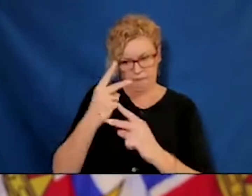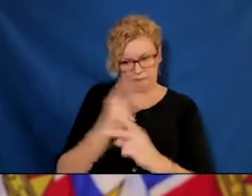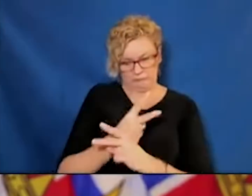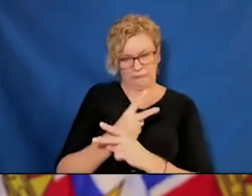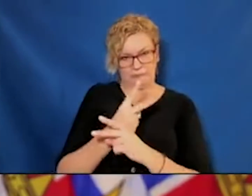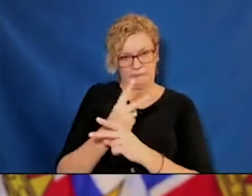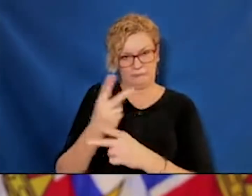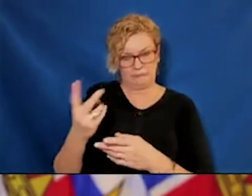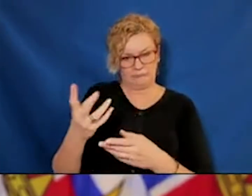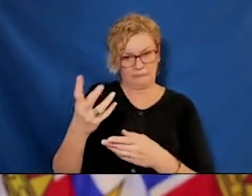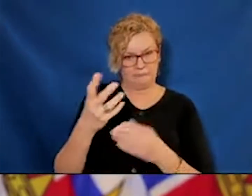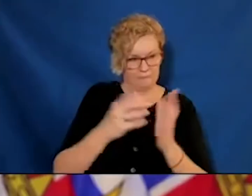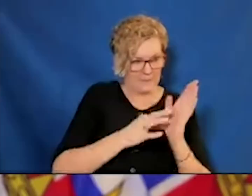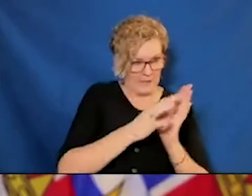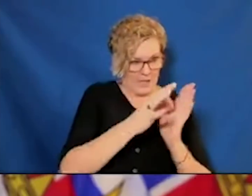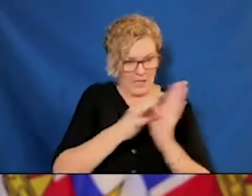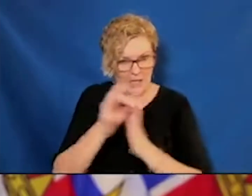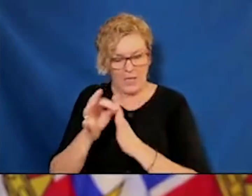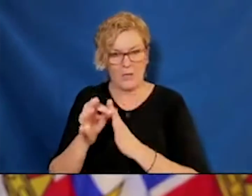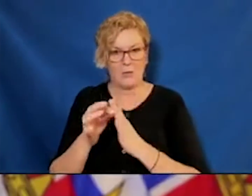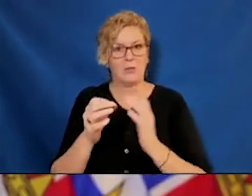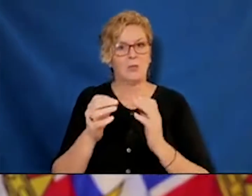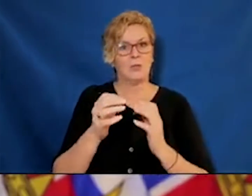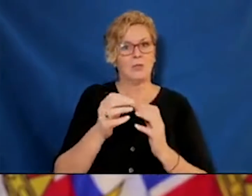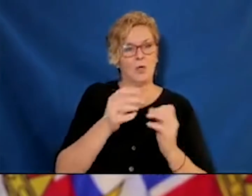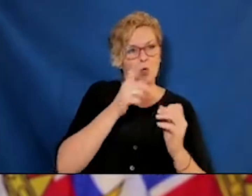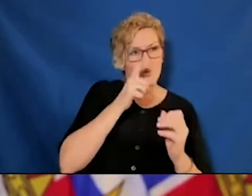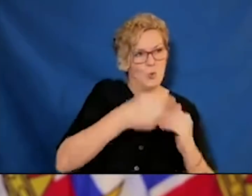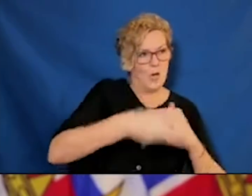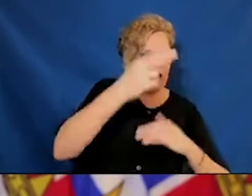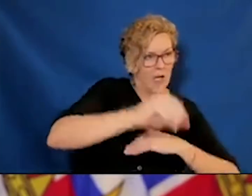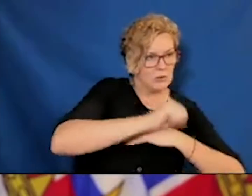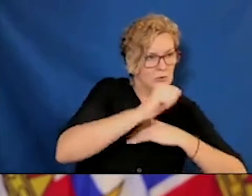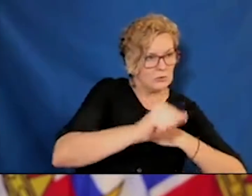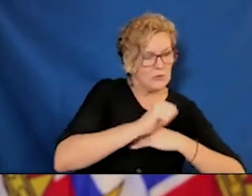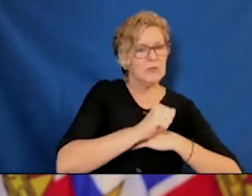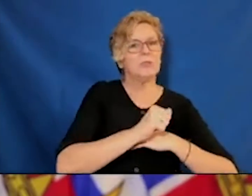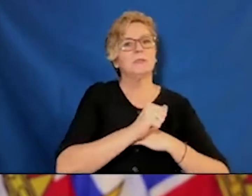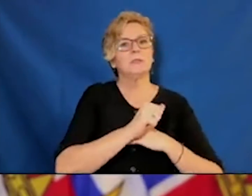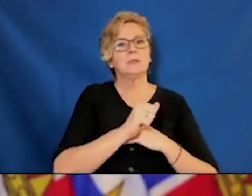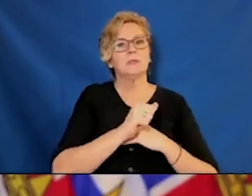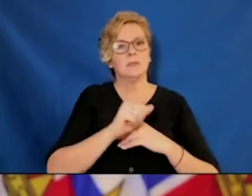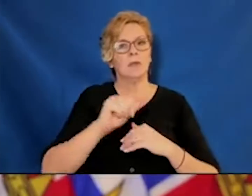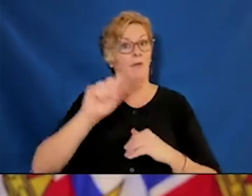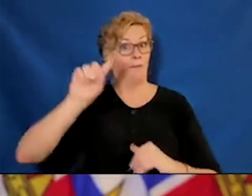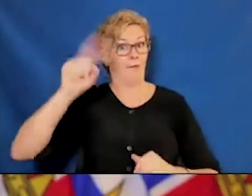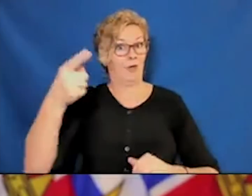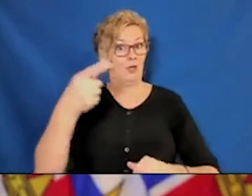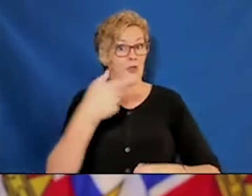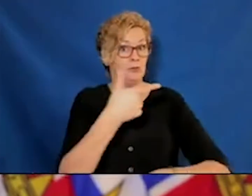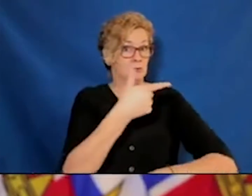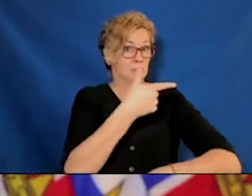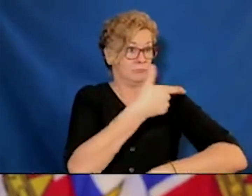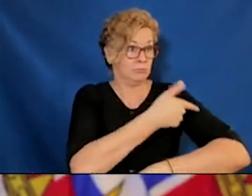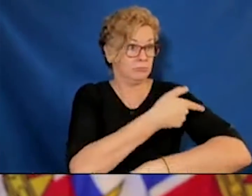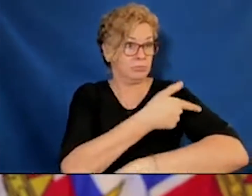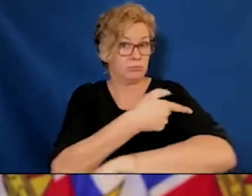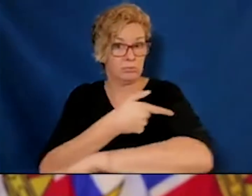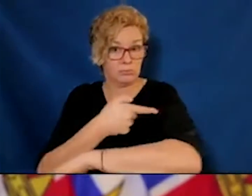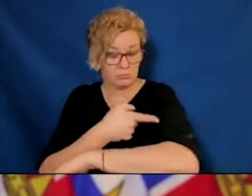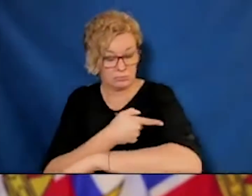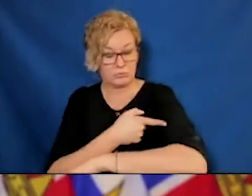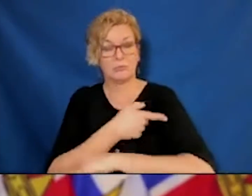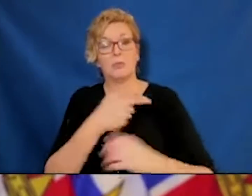be back-end loaded. We are getting more doses in January than we did in December, more doses